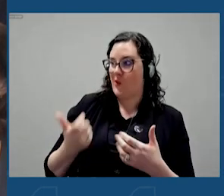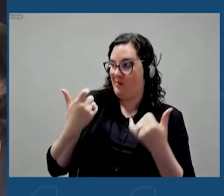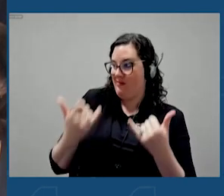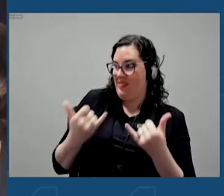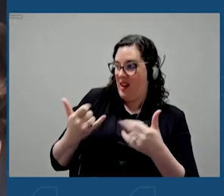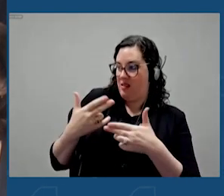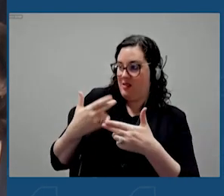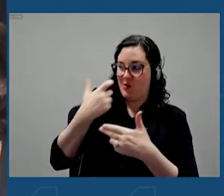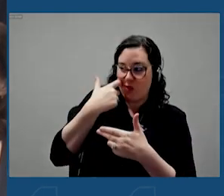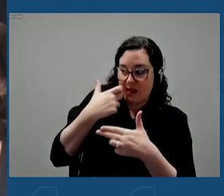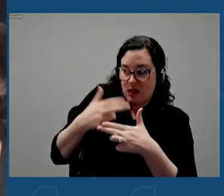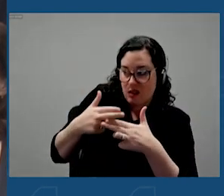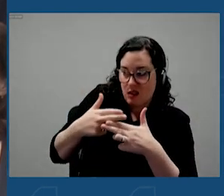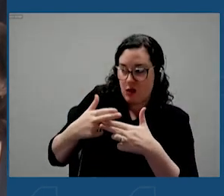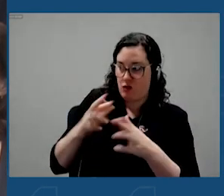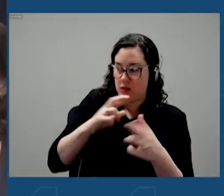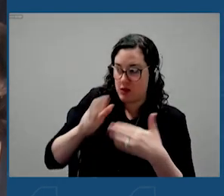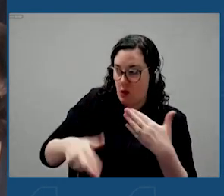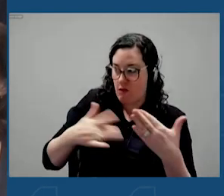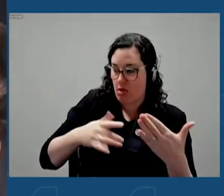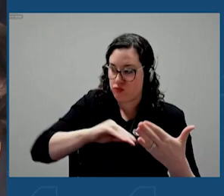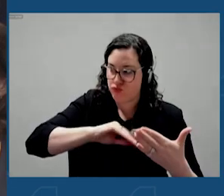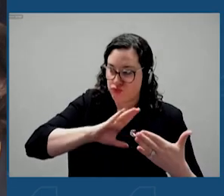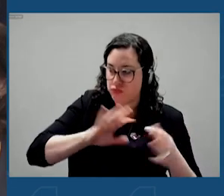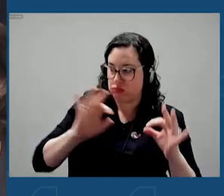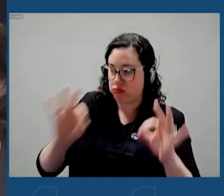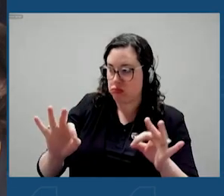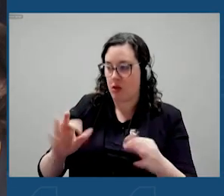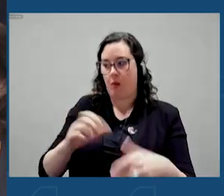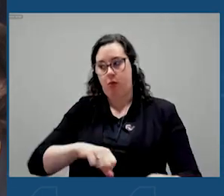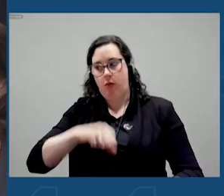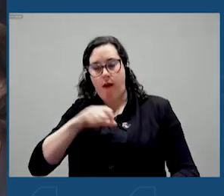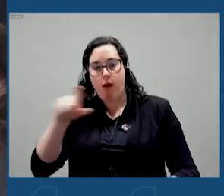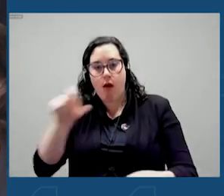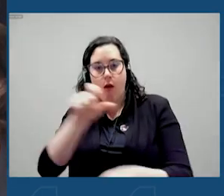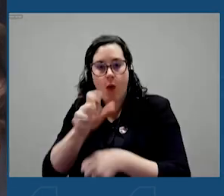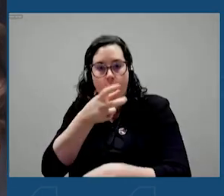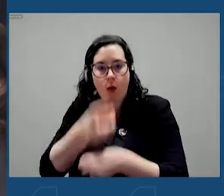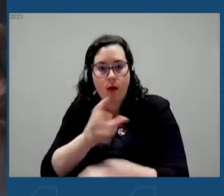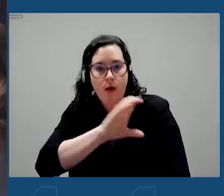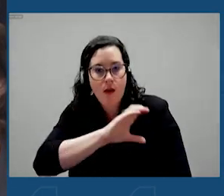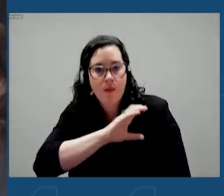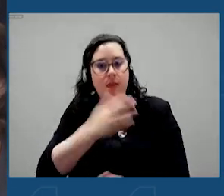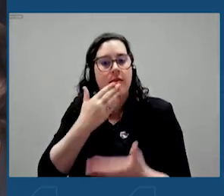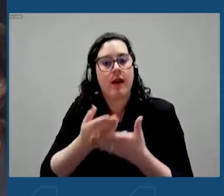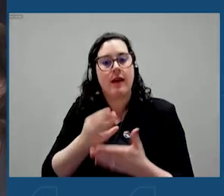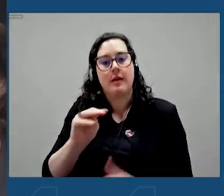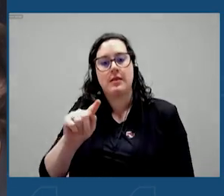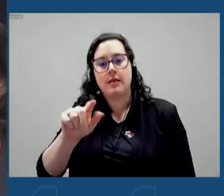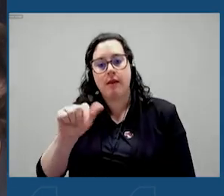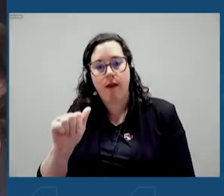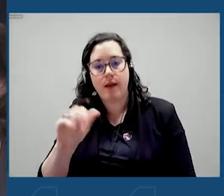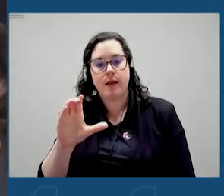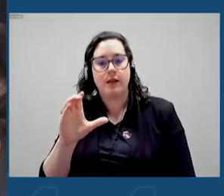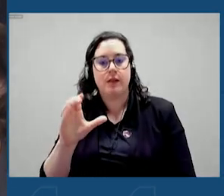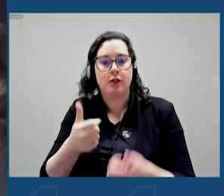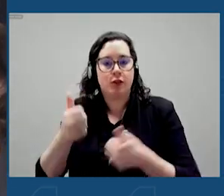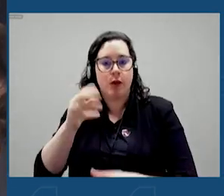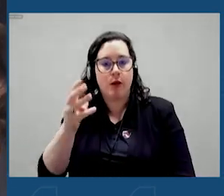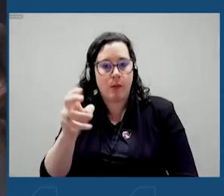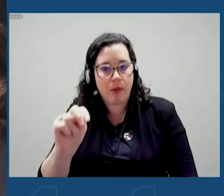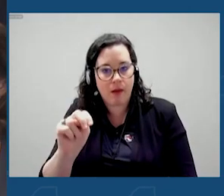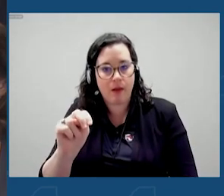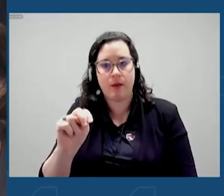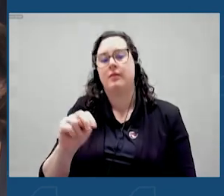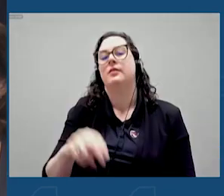of the hard work of our cops. I want to thank the MTA chairman, John Oliva, and his team at the MTA for